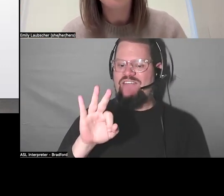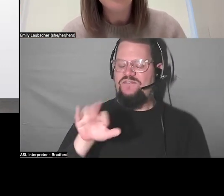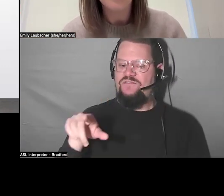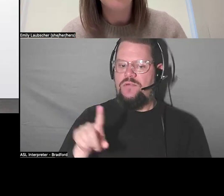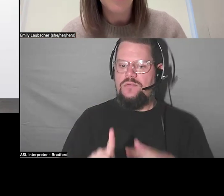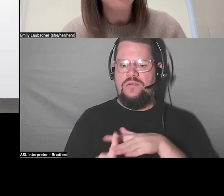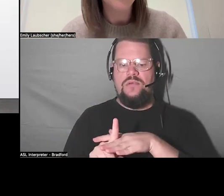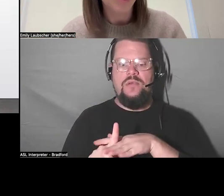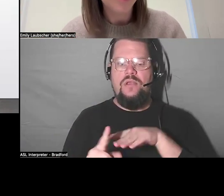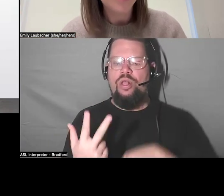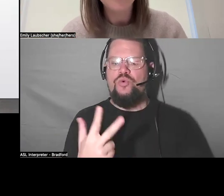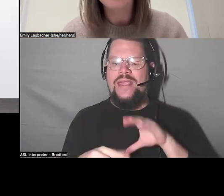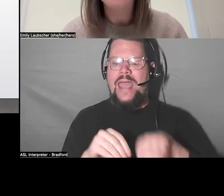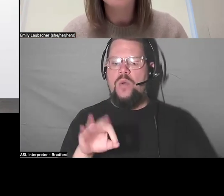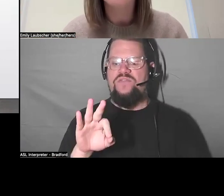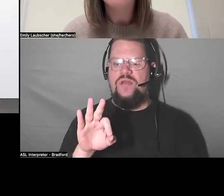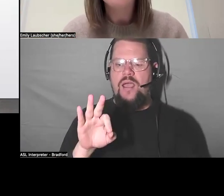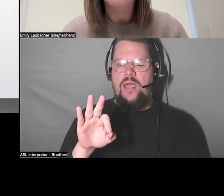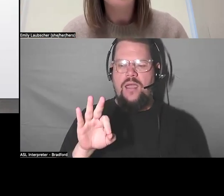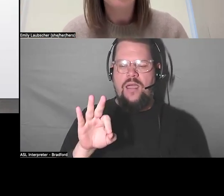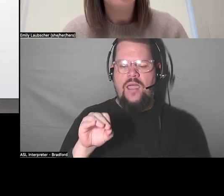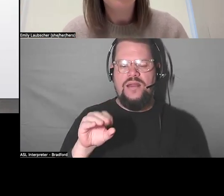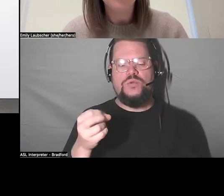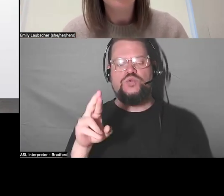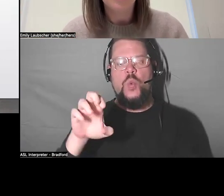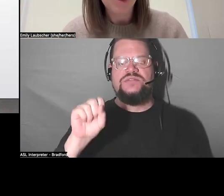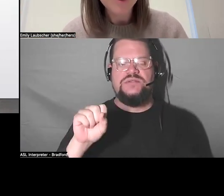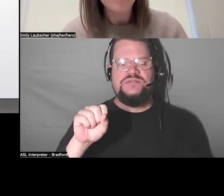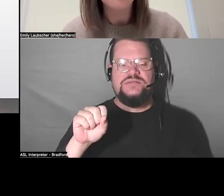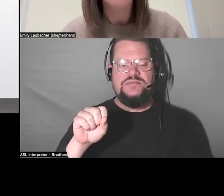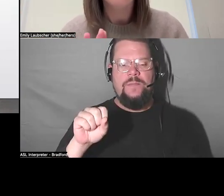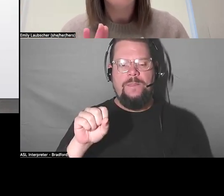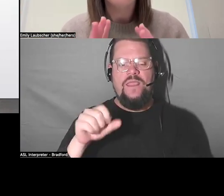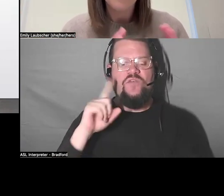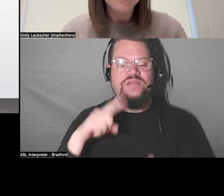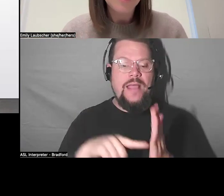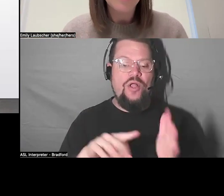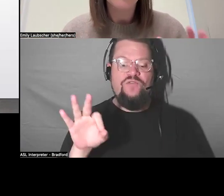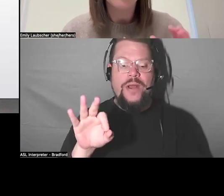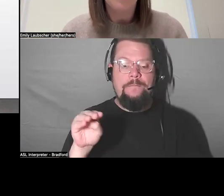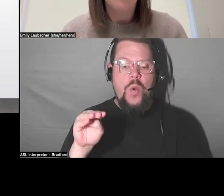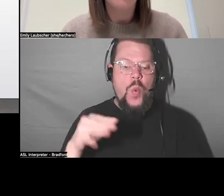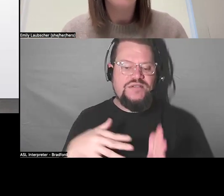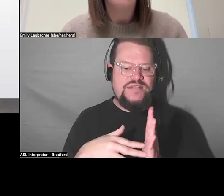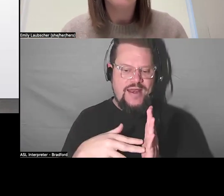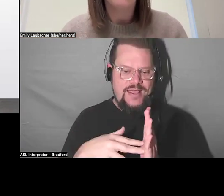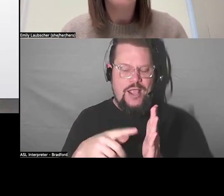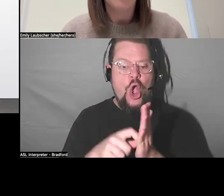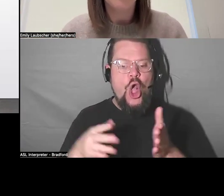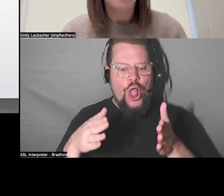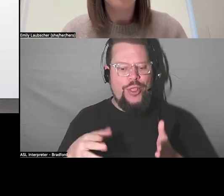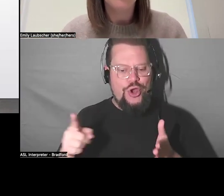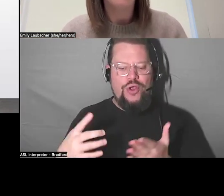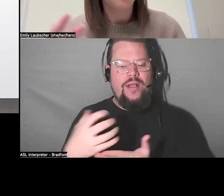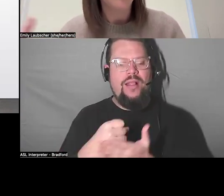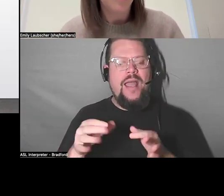least 3 out of 90 source lists. So this was the Friedhogen and Moore study. In that study, the authors collected